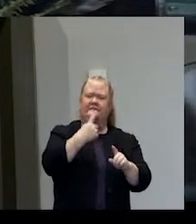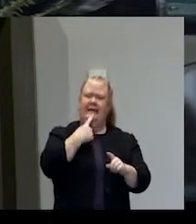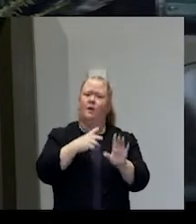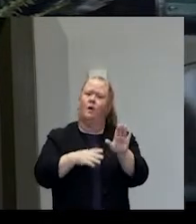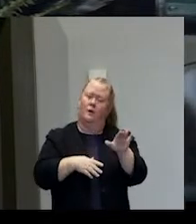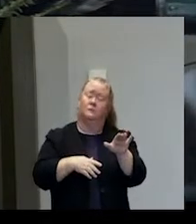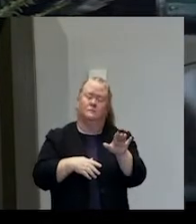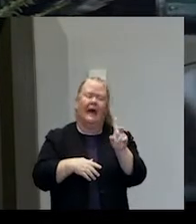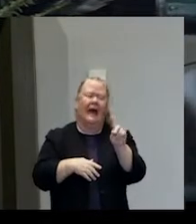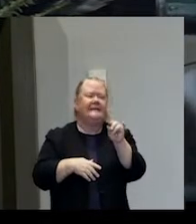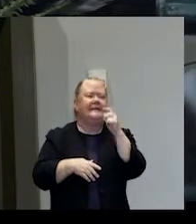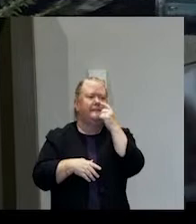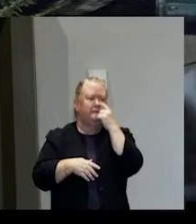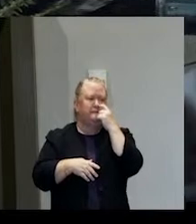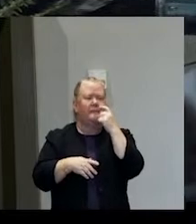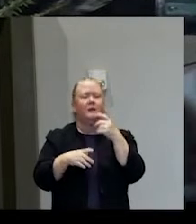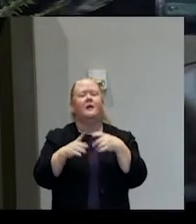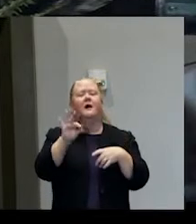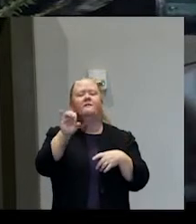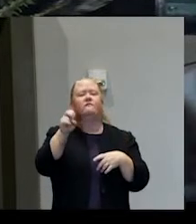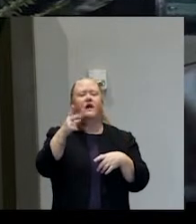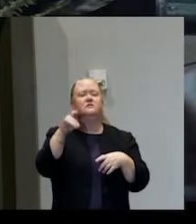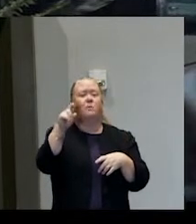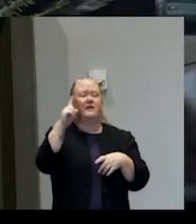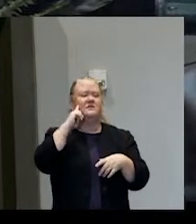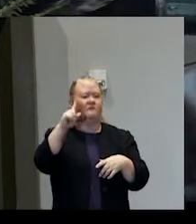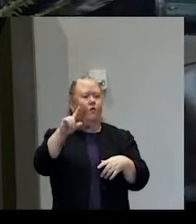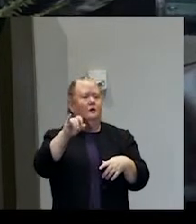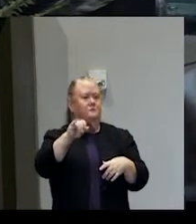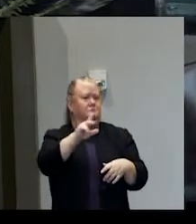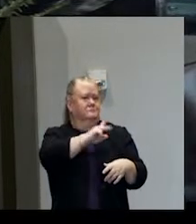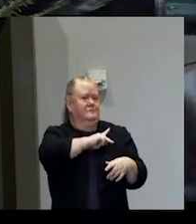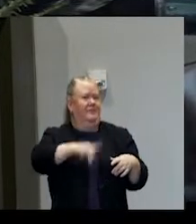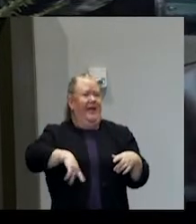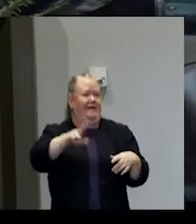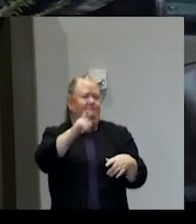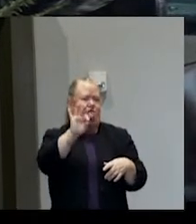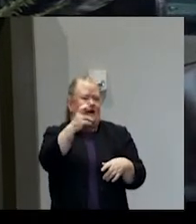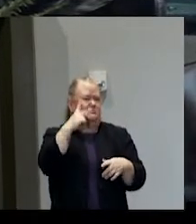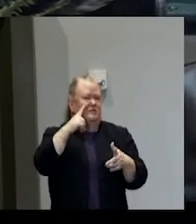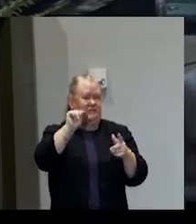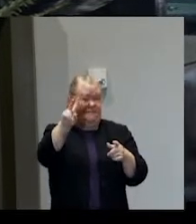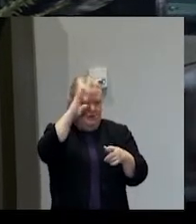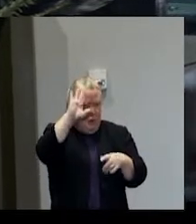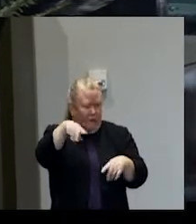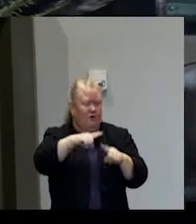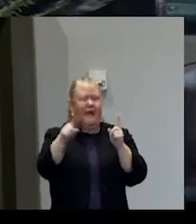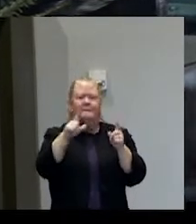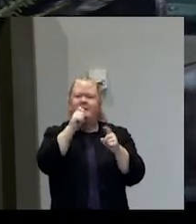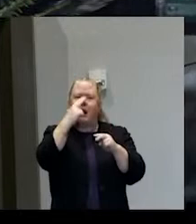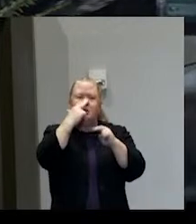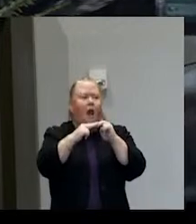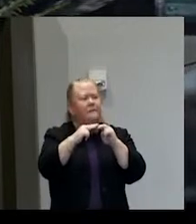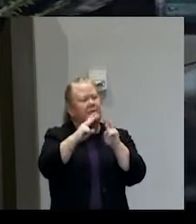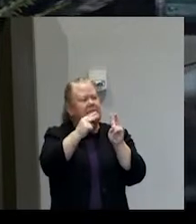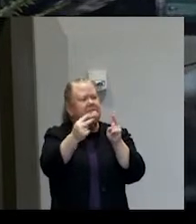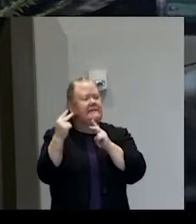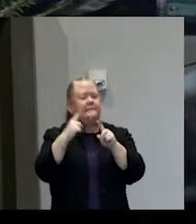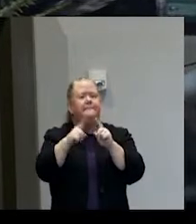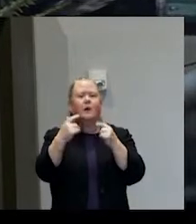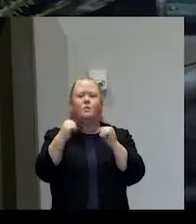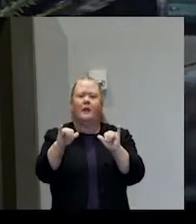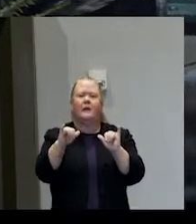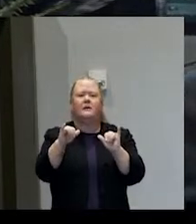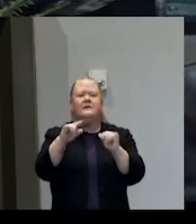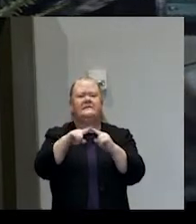incidentally, I did a Fresh Prince monologue for my entire set, which is, not a comedy scene. It's when he says to